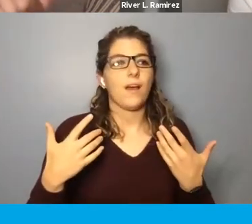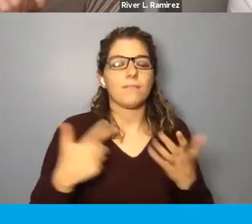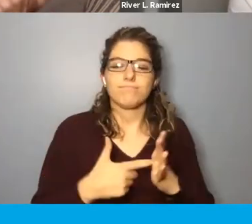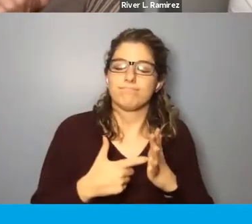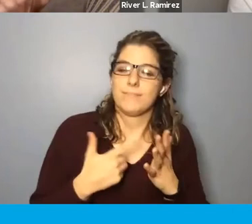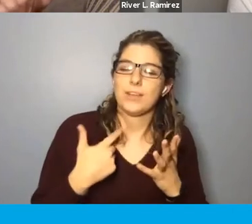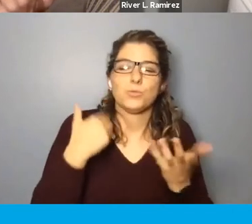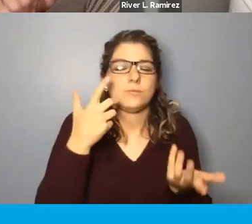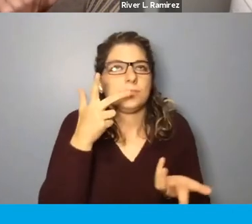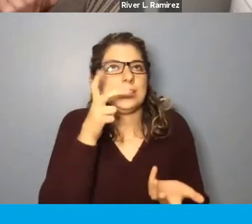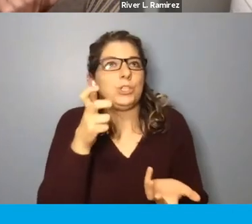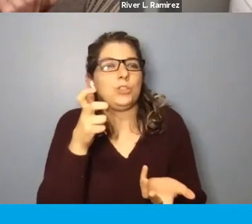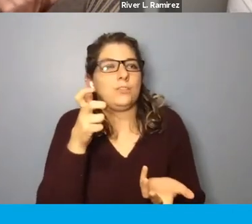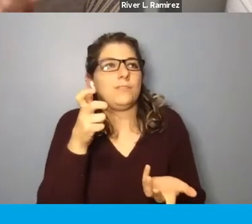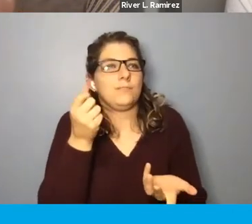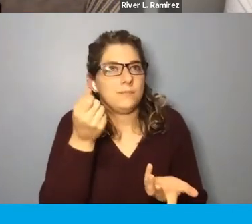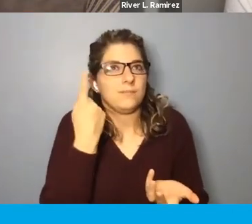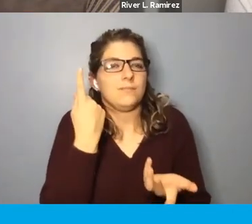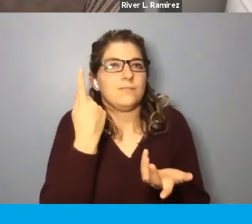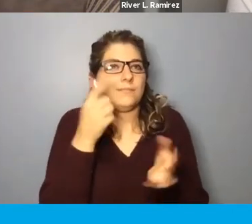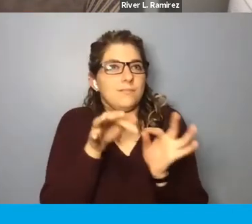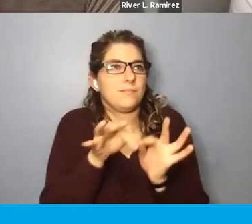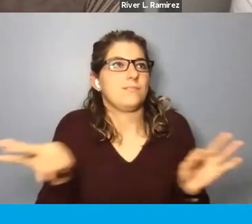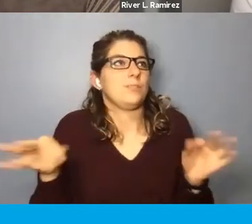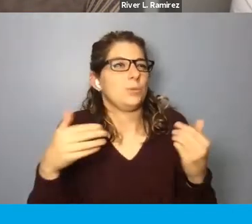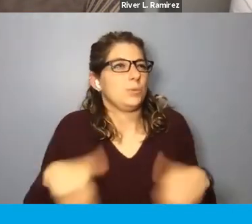hear those words. And it's like,